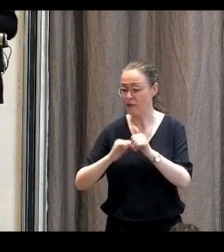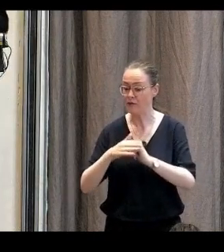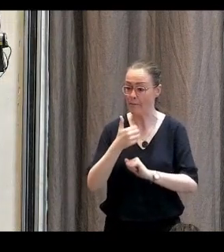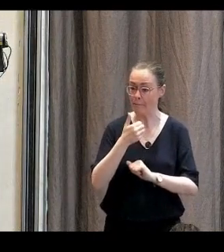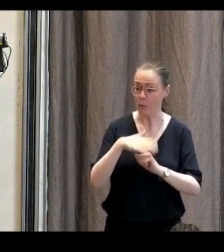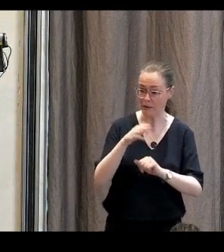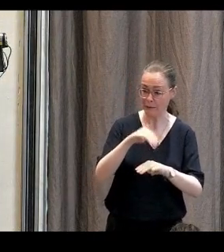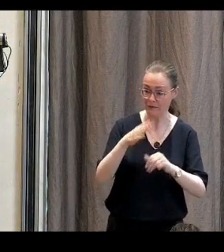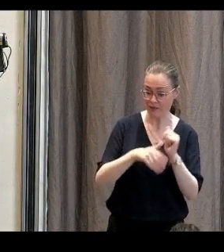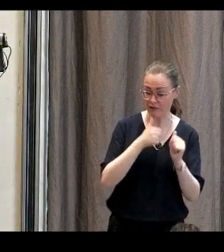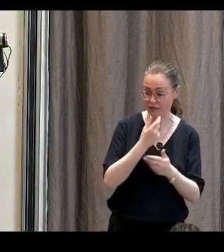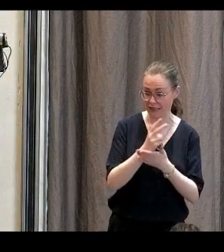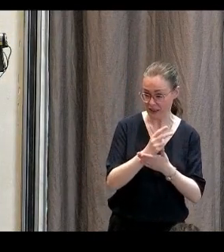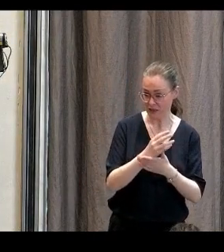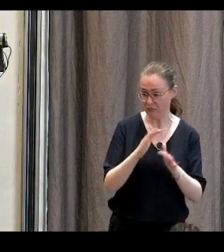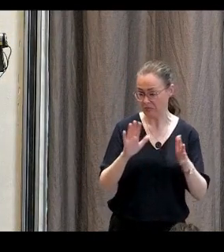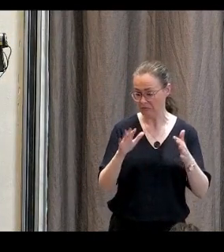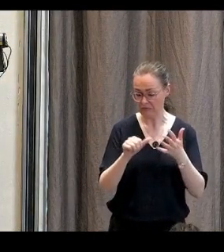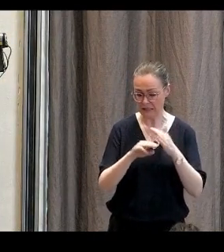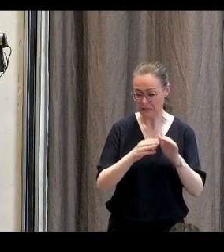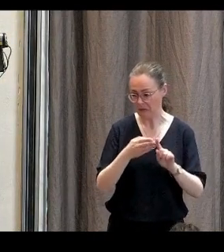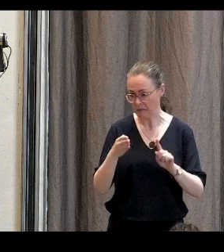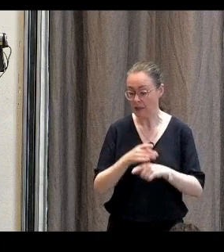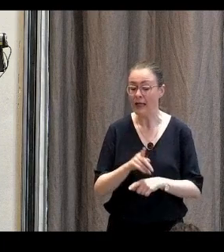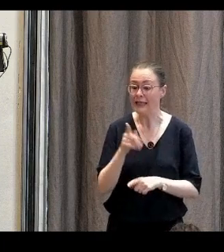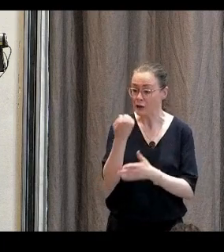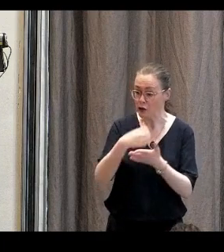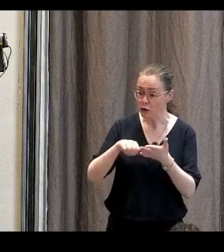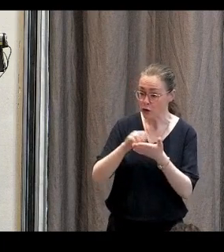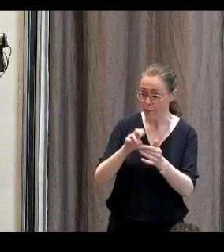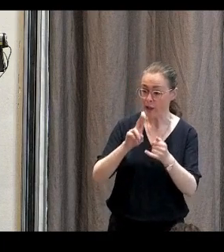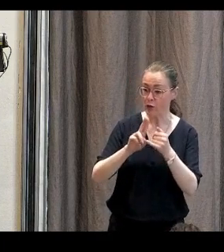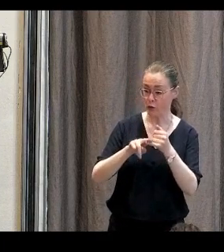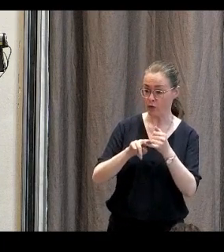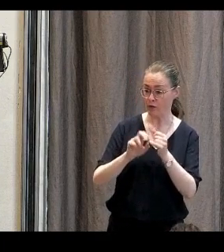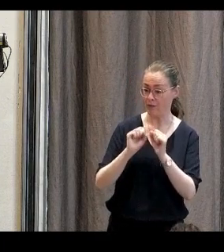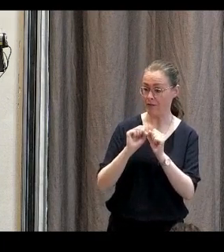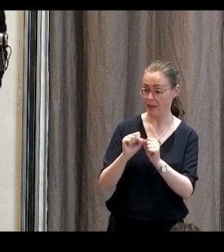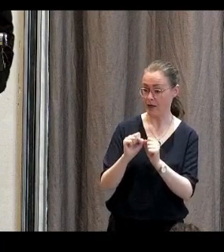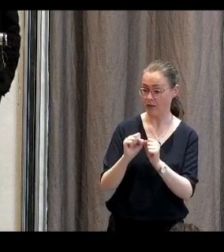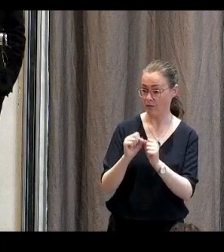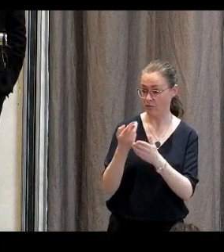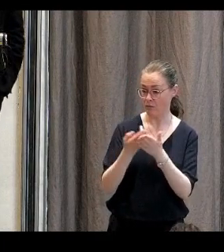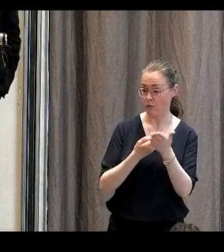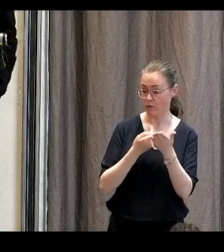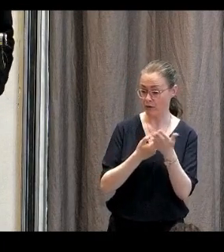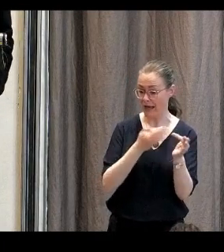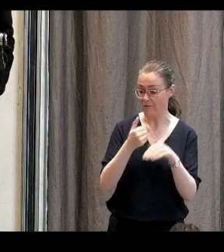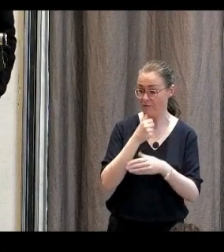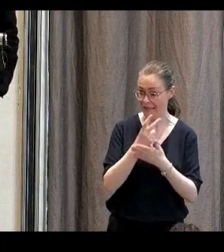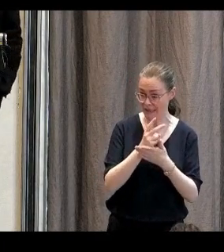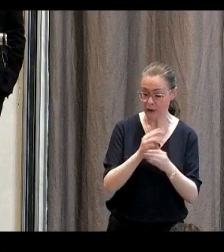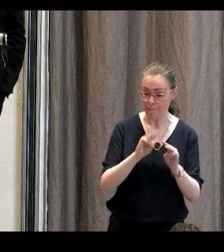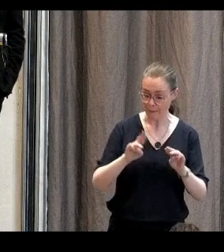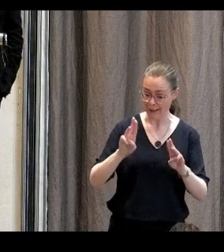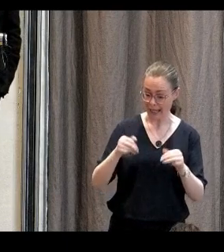seizure. So this is what the European Union driving regulator says, is that basically after a first seizure,